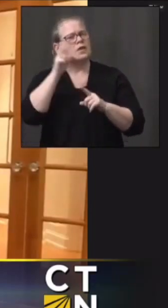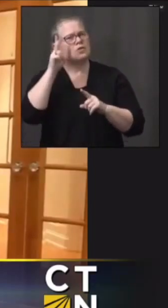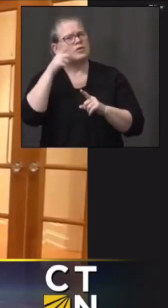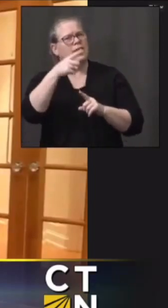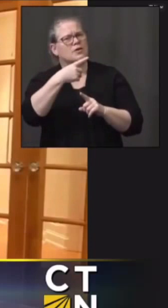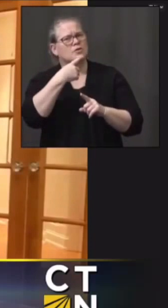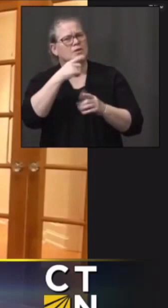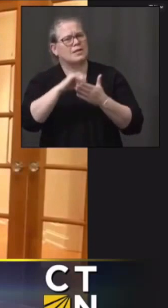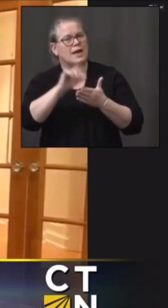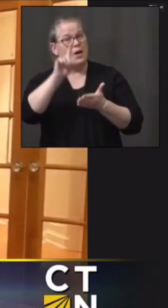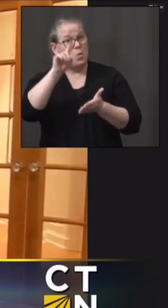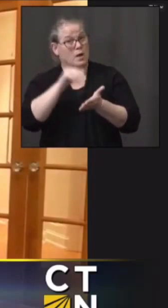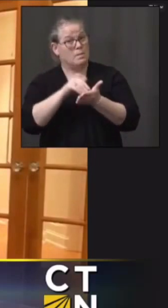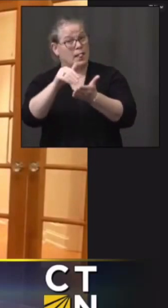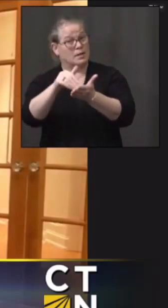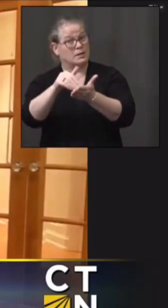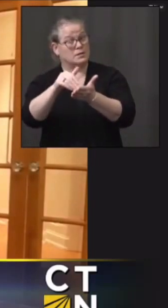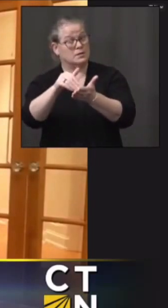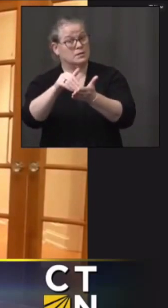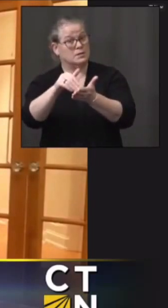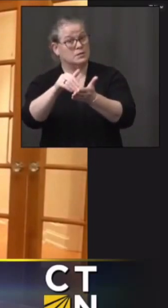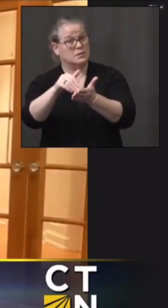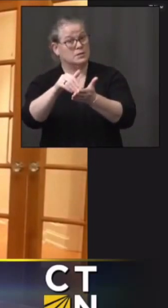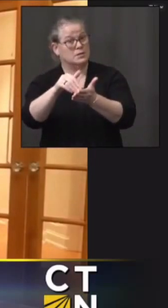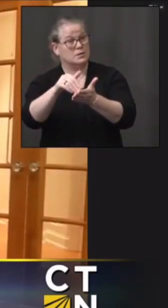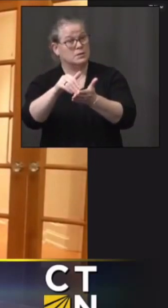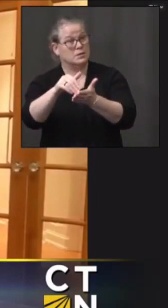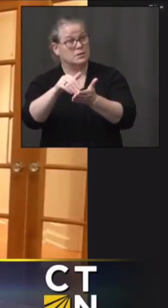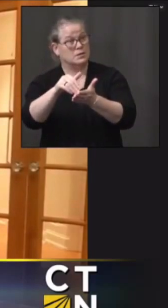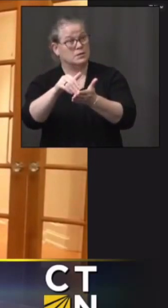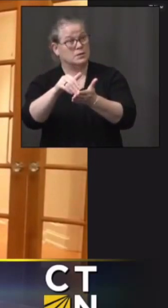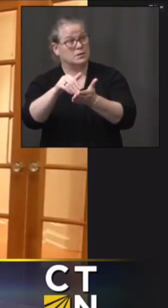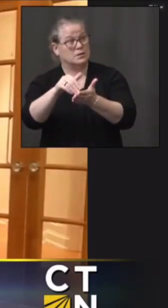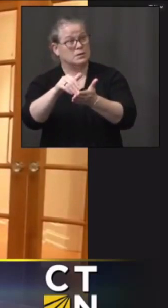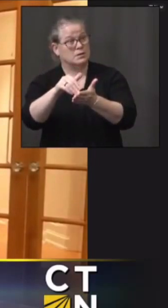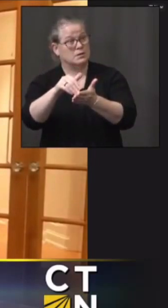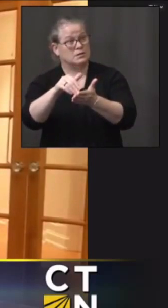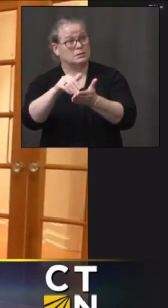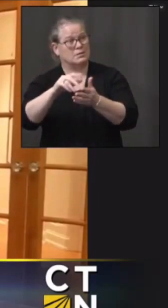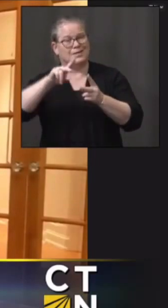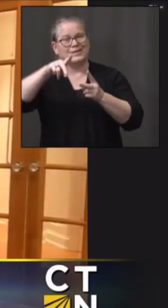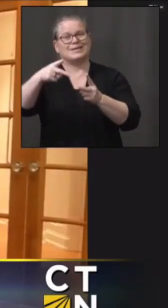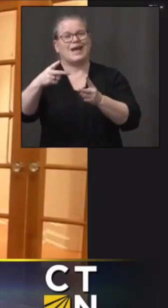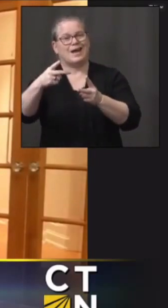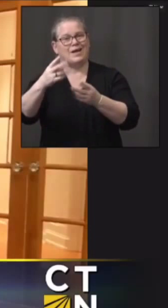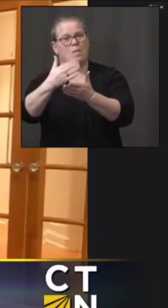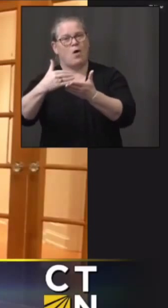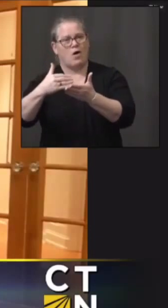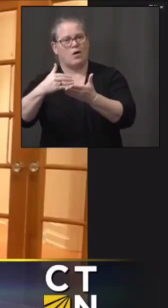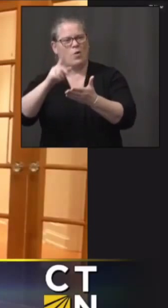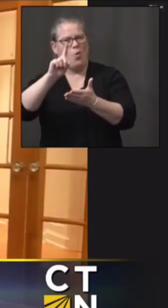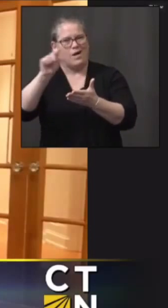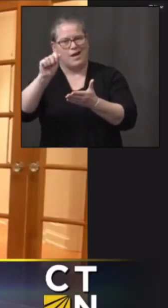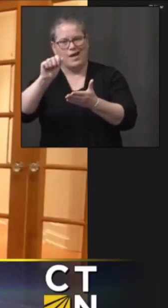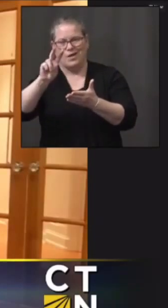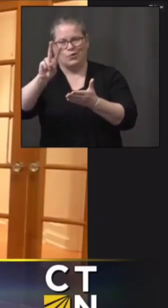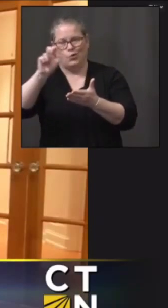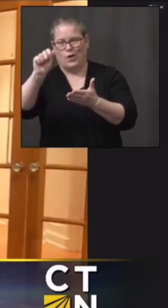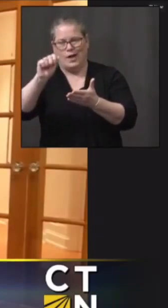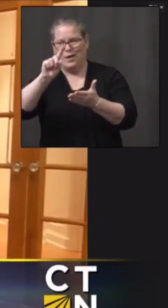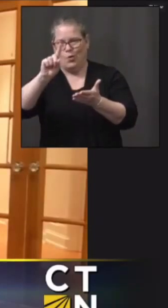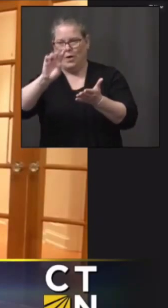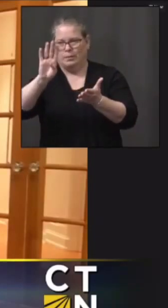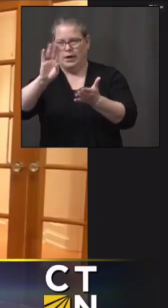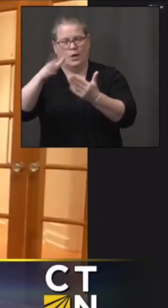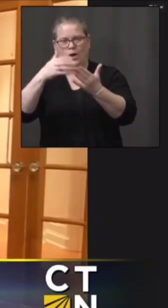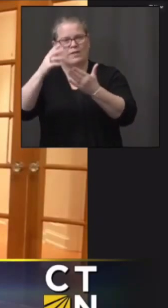were expected in the second round, whatever you guys are calling it, 1A or 2A or